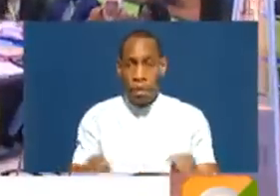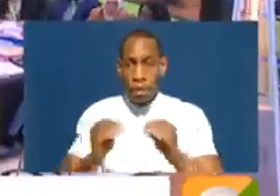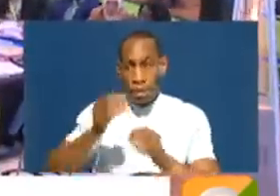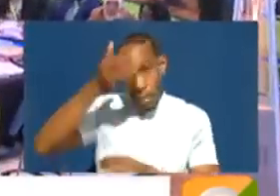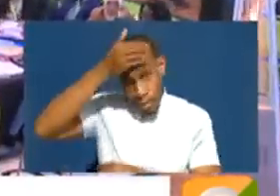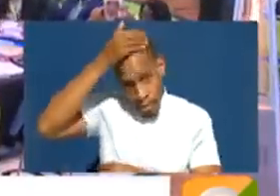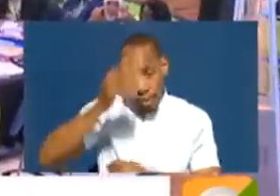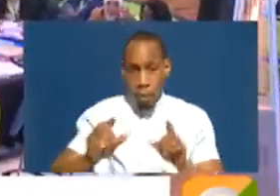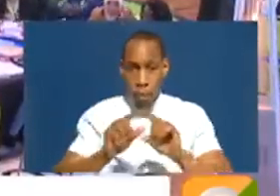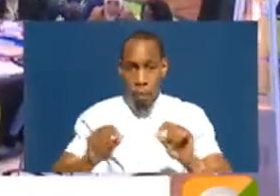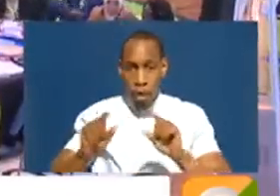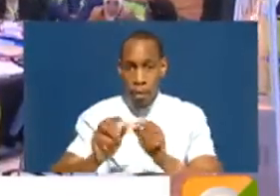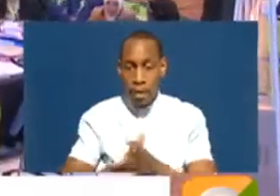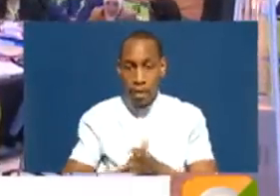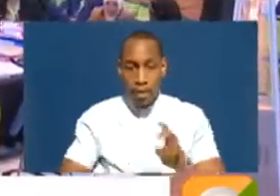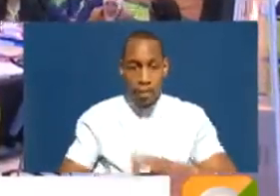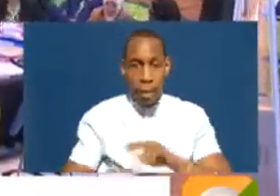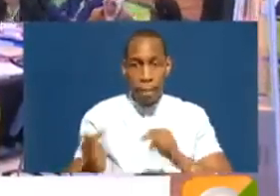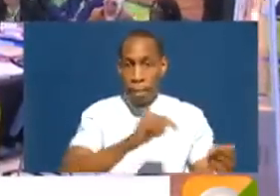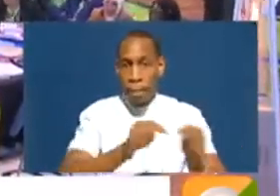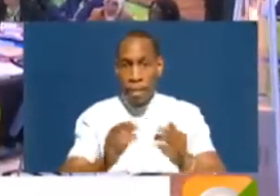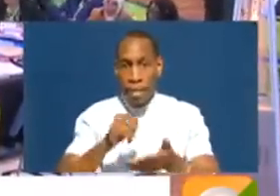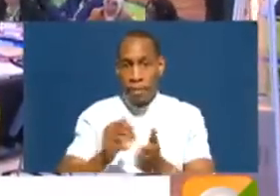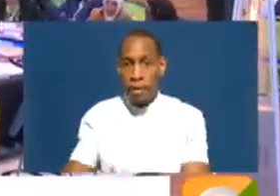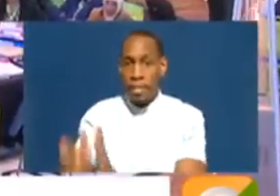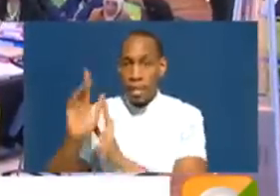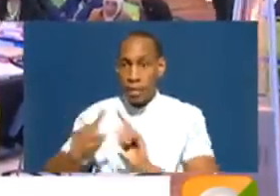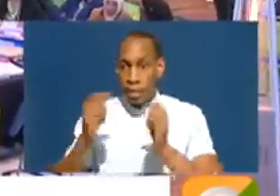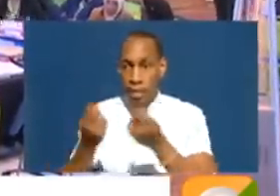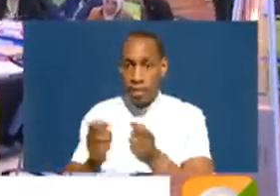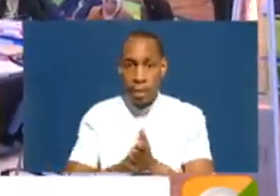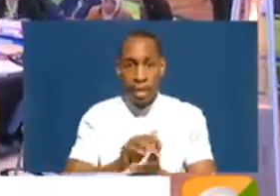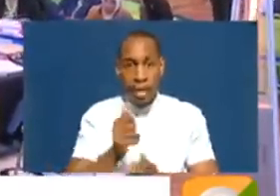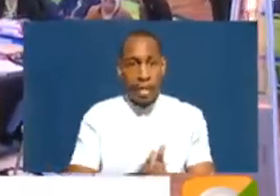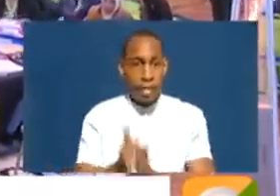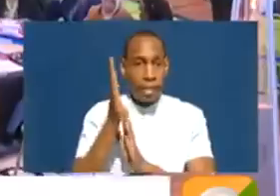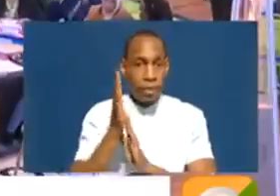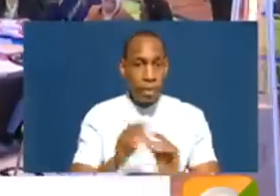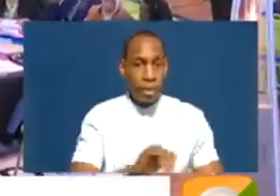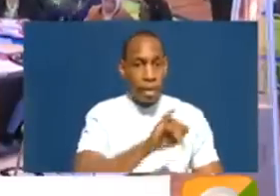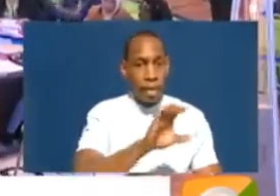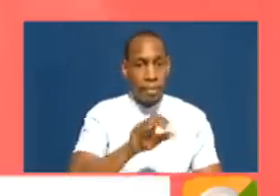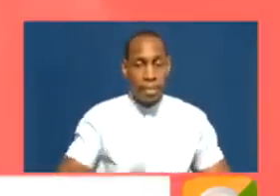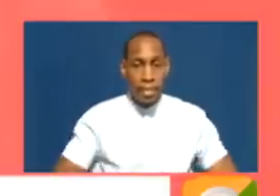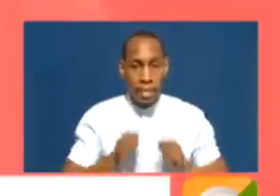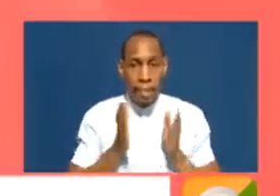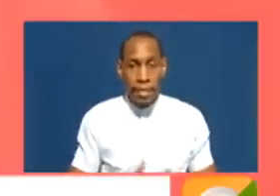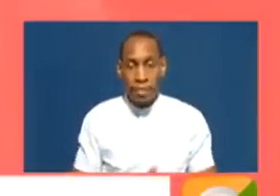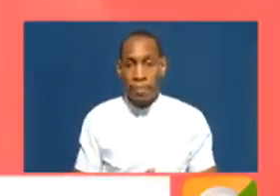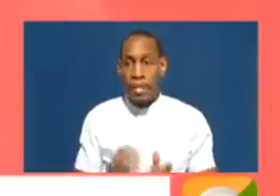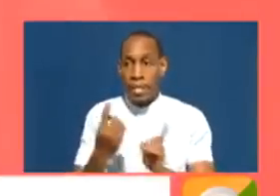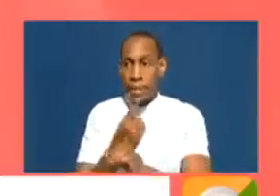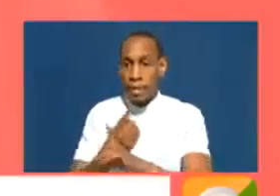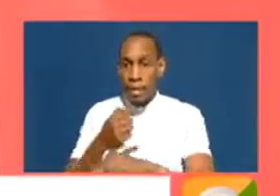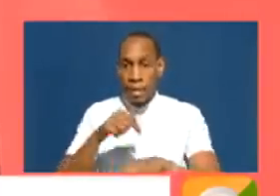Chebukati, according to Tuju, nearly triggered a scuffle between his security team and that of the IEBC chairman. I tried several times